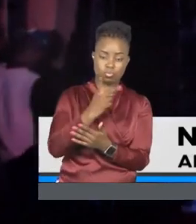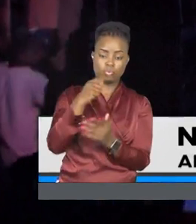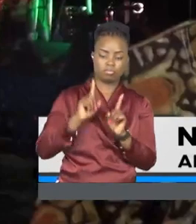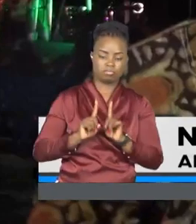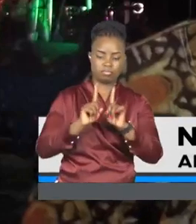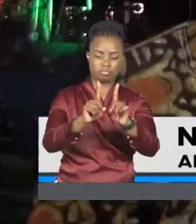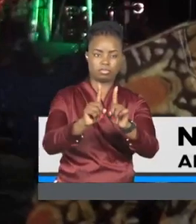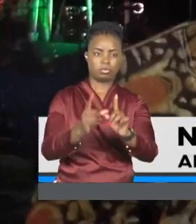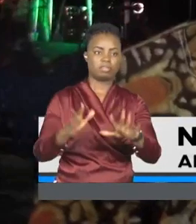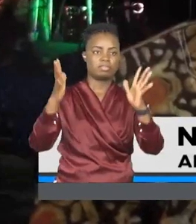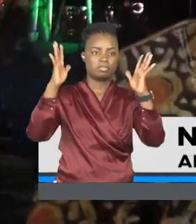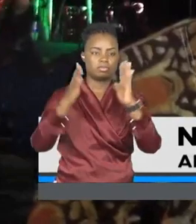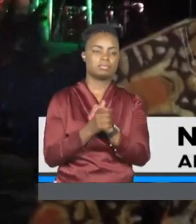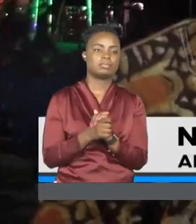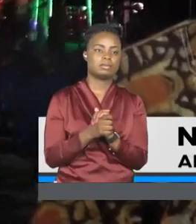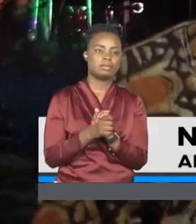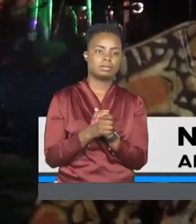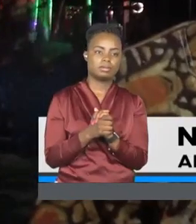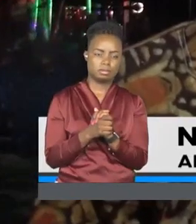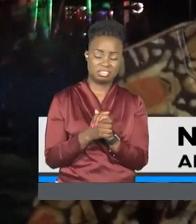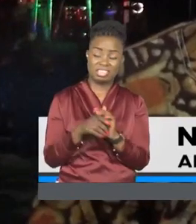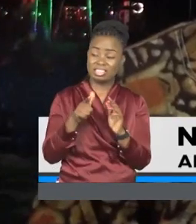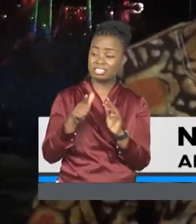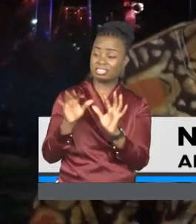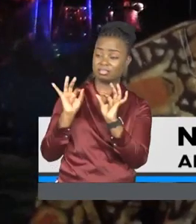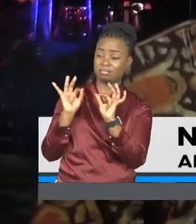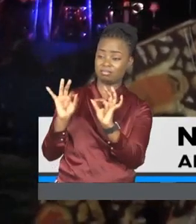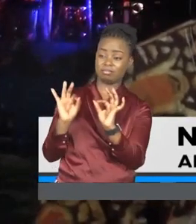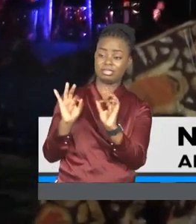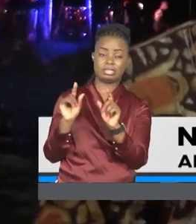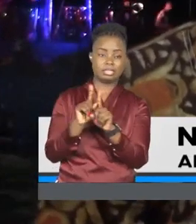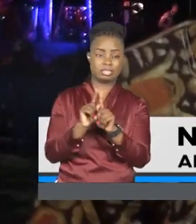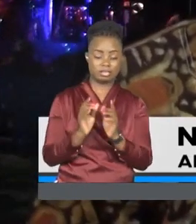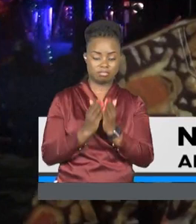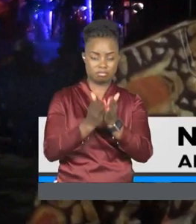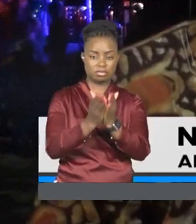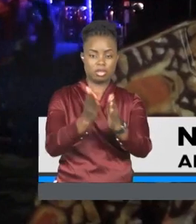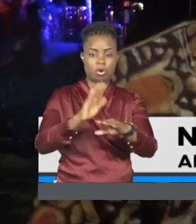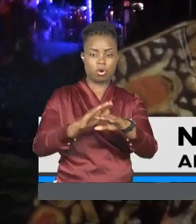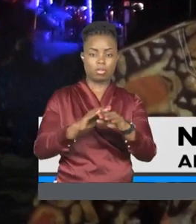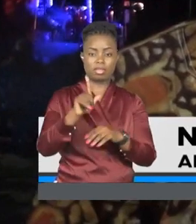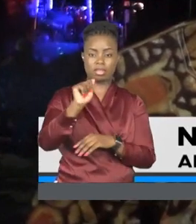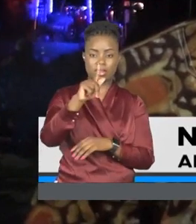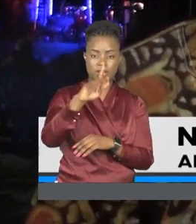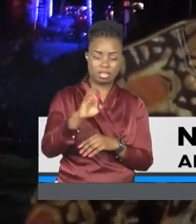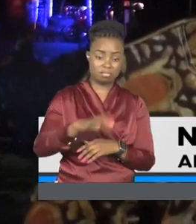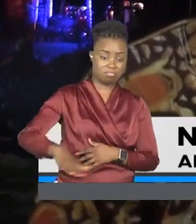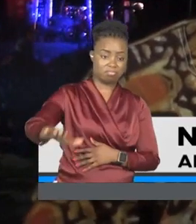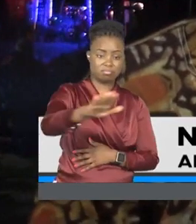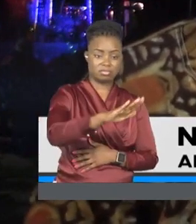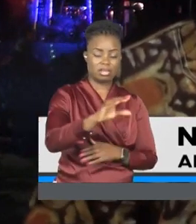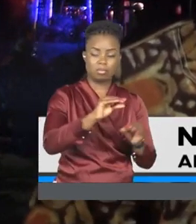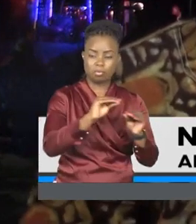festival. The setting is magnificent, and so a caravan on Lake Noku, moving to the rhythm of